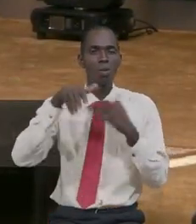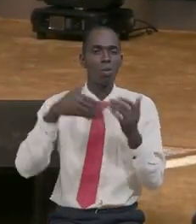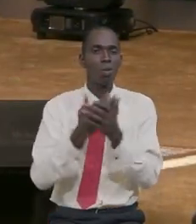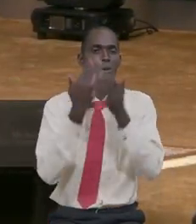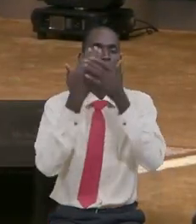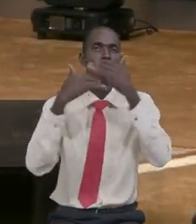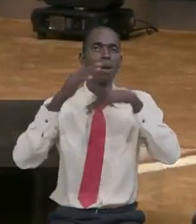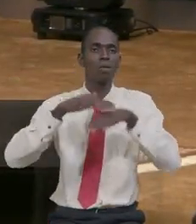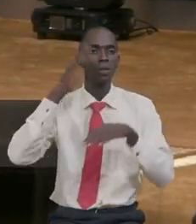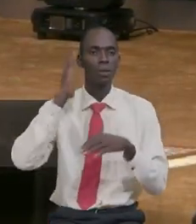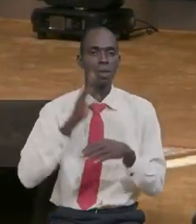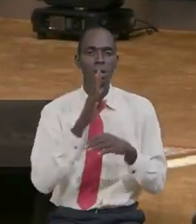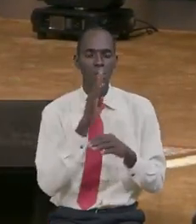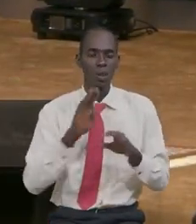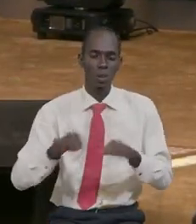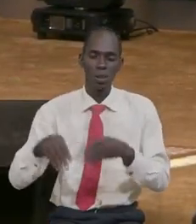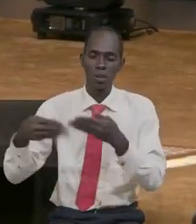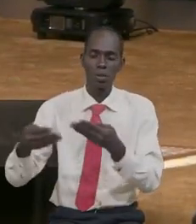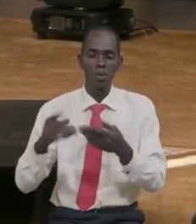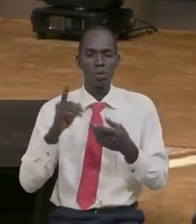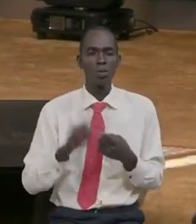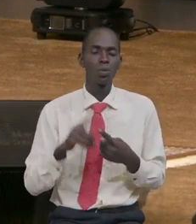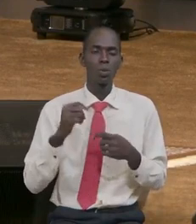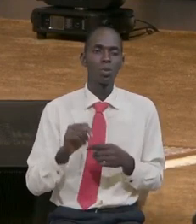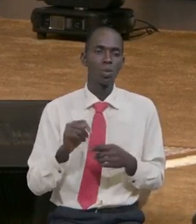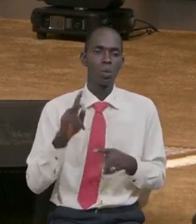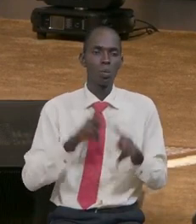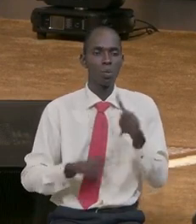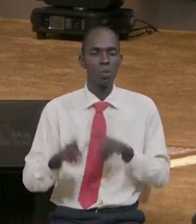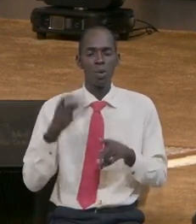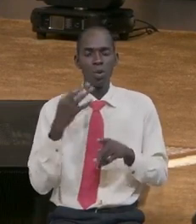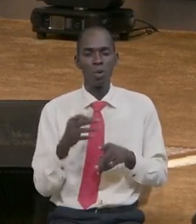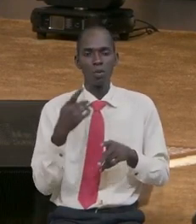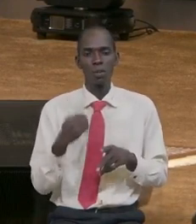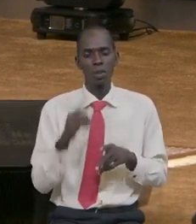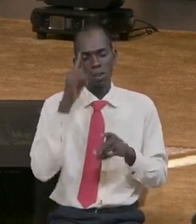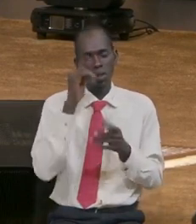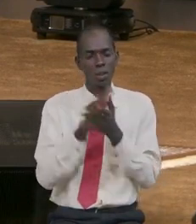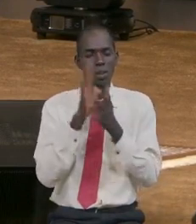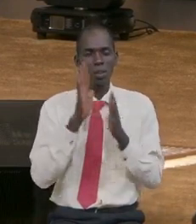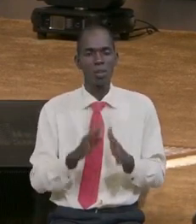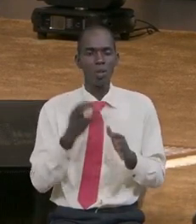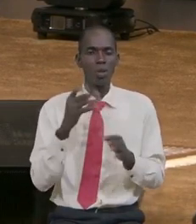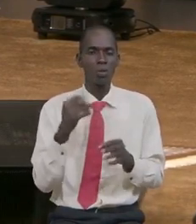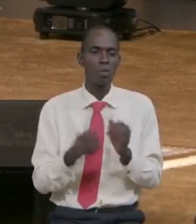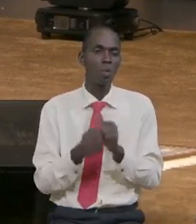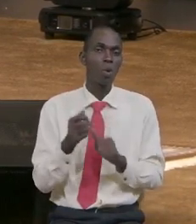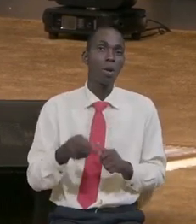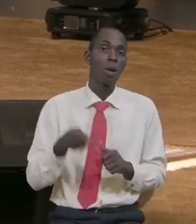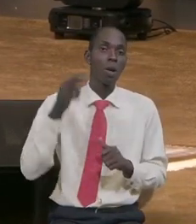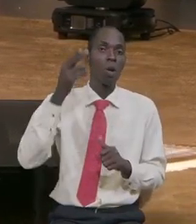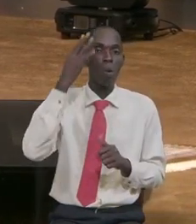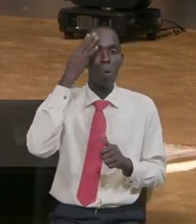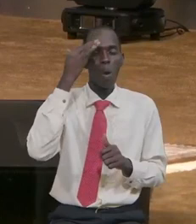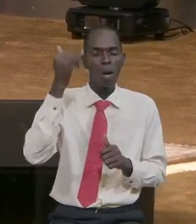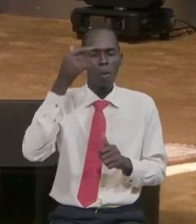be given to the people of the saints of the Most High. Because Shadrach, Meshach, and